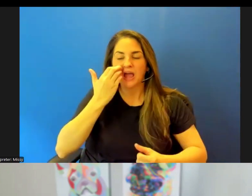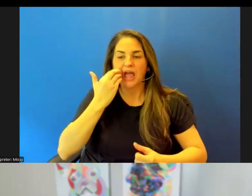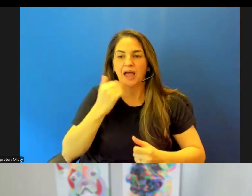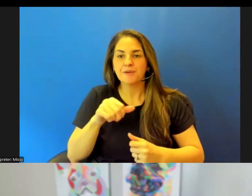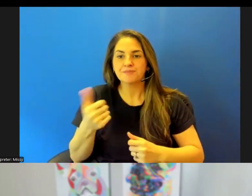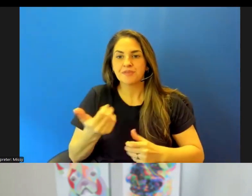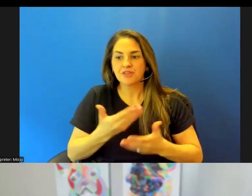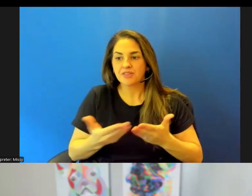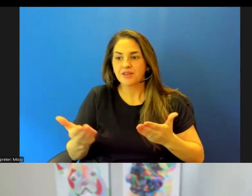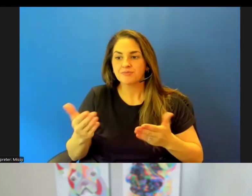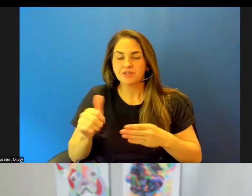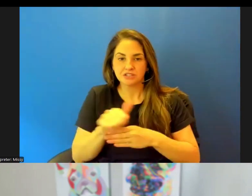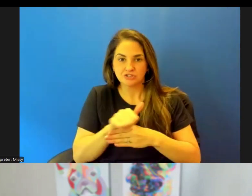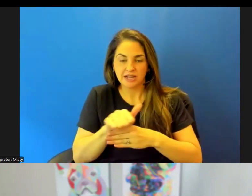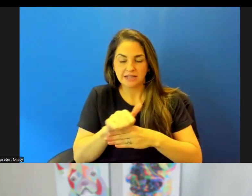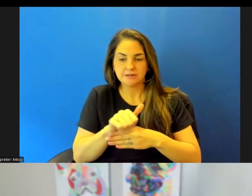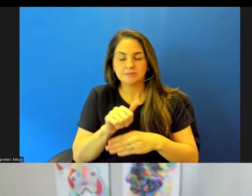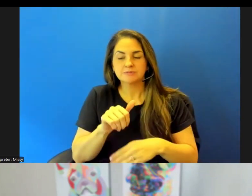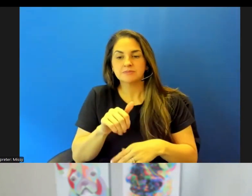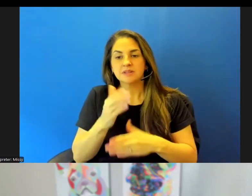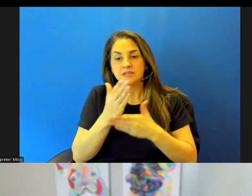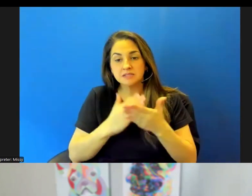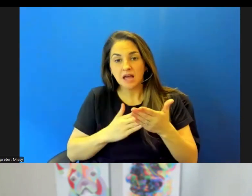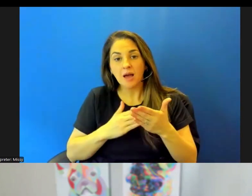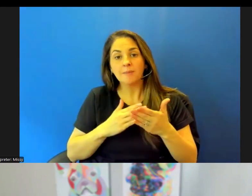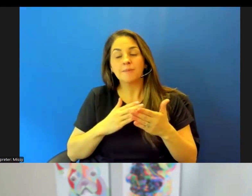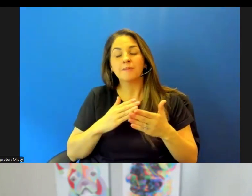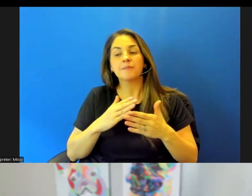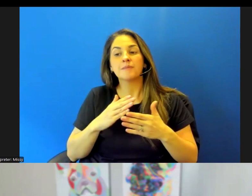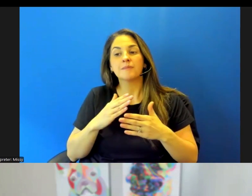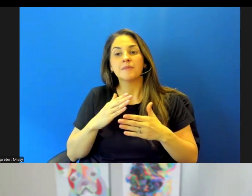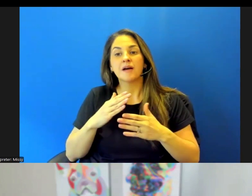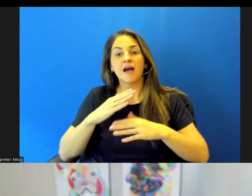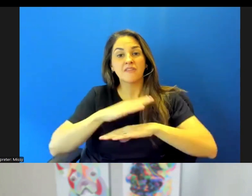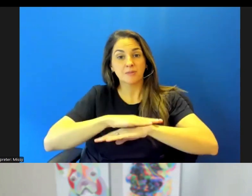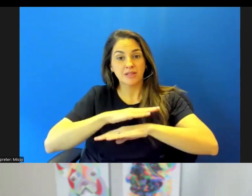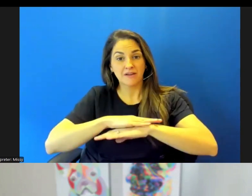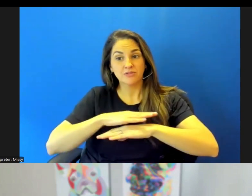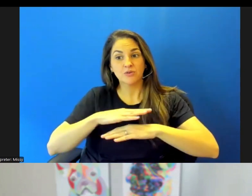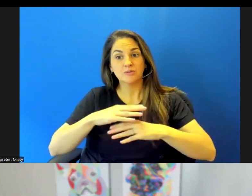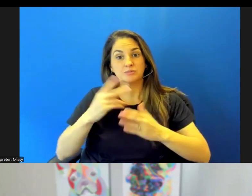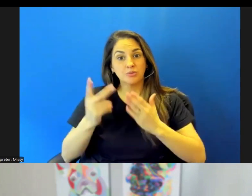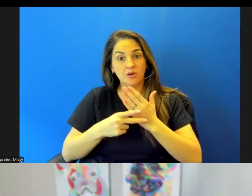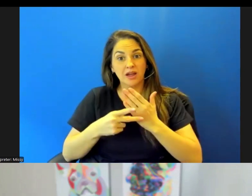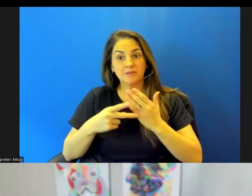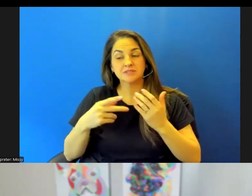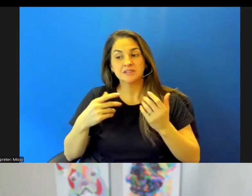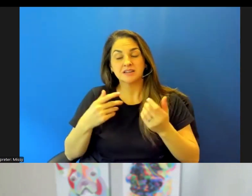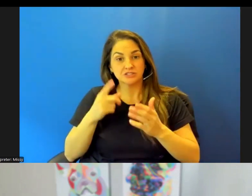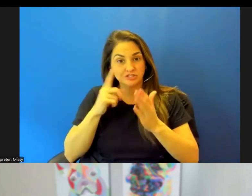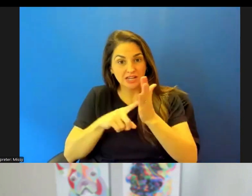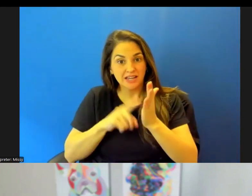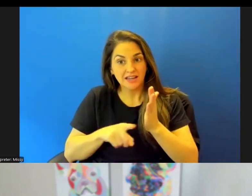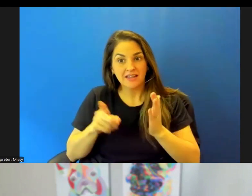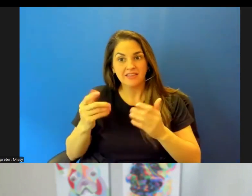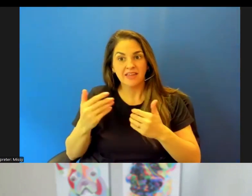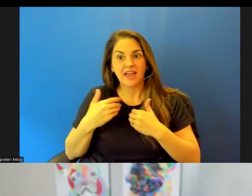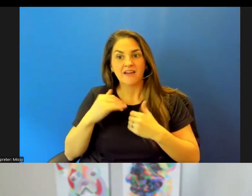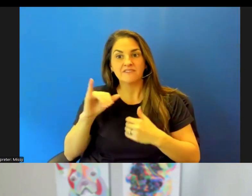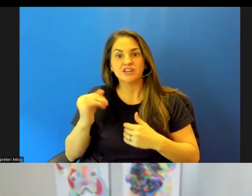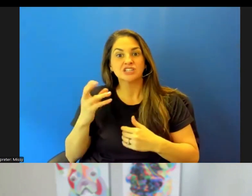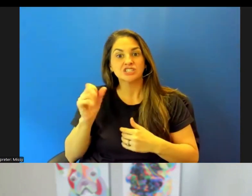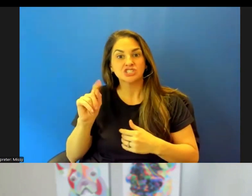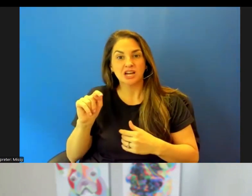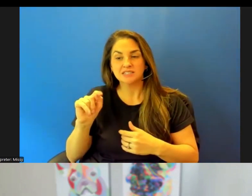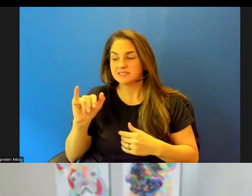other thing around training, I've seen some of the platforms that do the checking also have like just in time, like, hey, you're missing alt text. And then